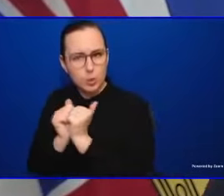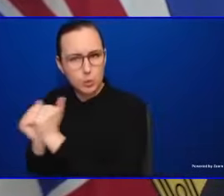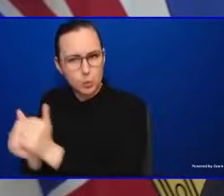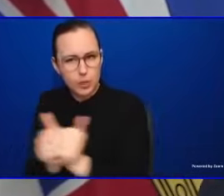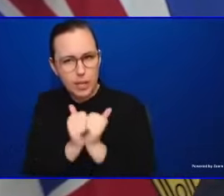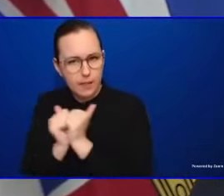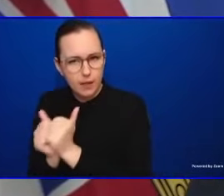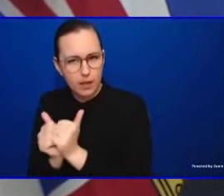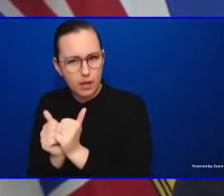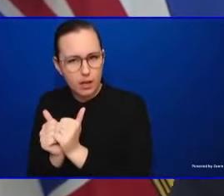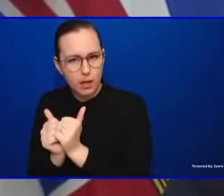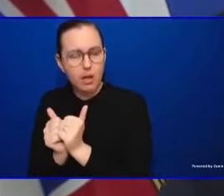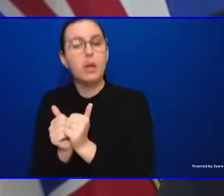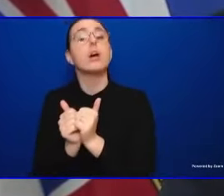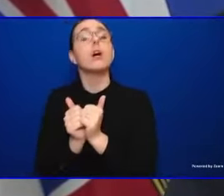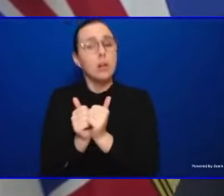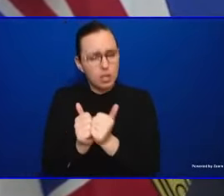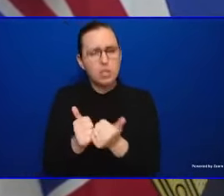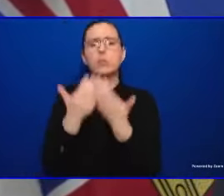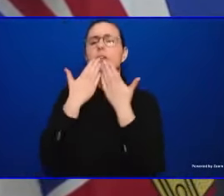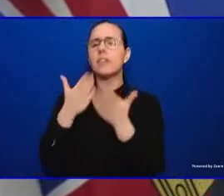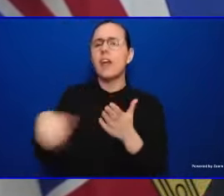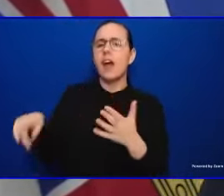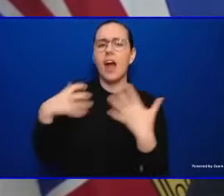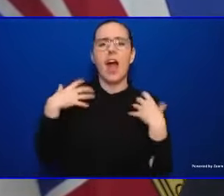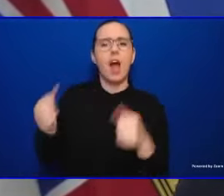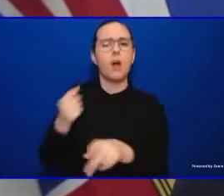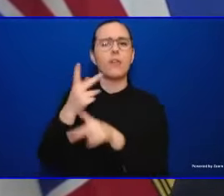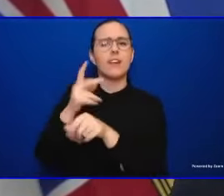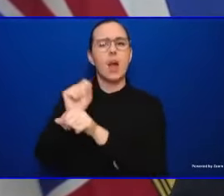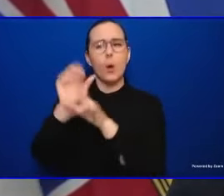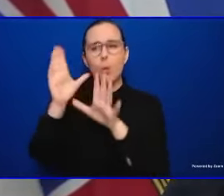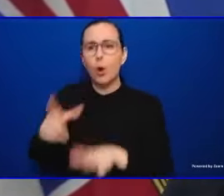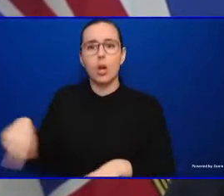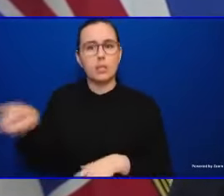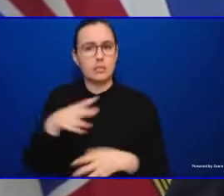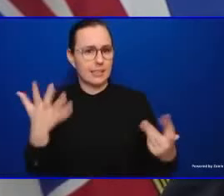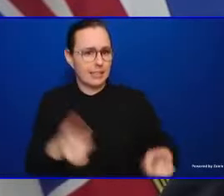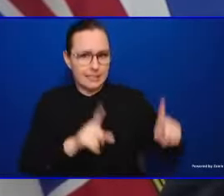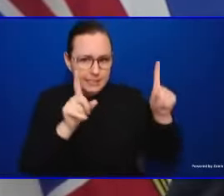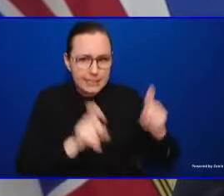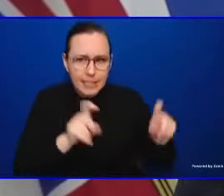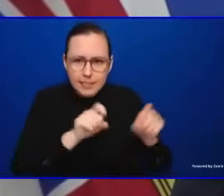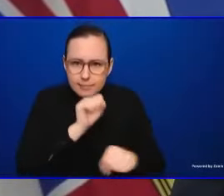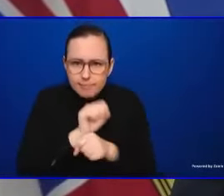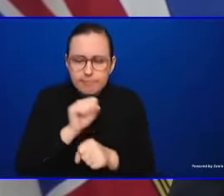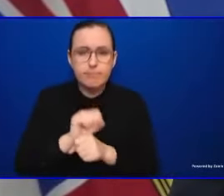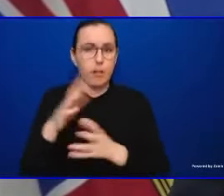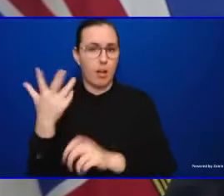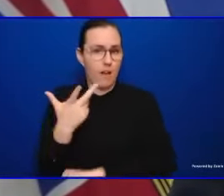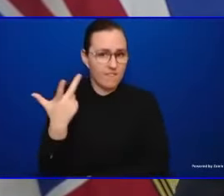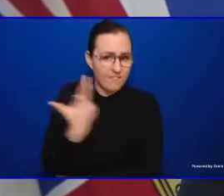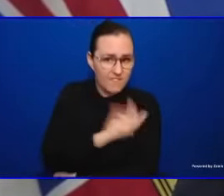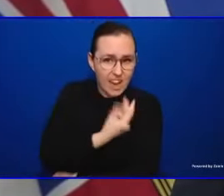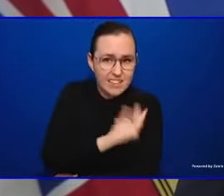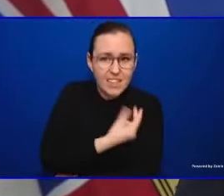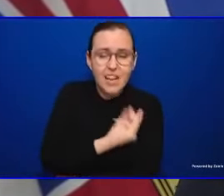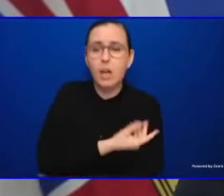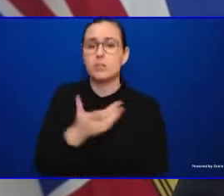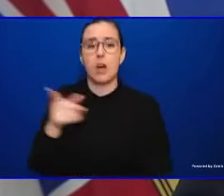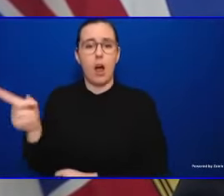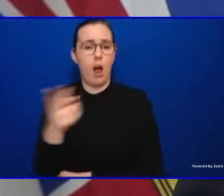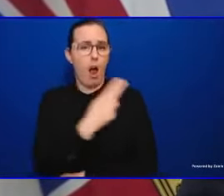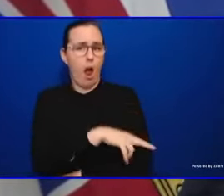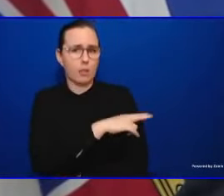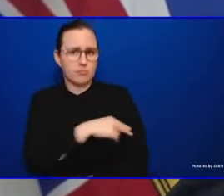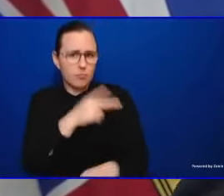workers in testing, in vaccination, in acute care, in the community, who are doing exceptional work. And I want to express my appreciation